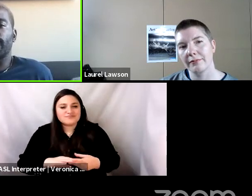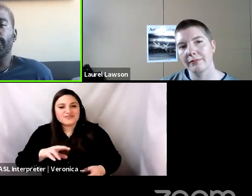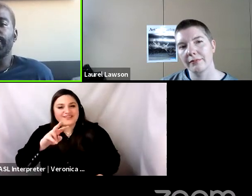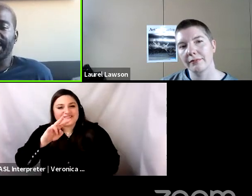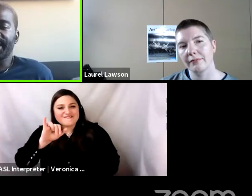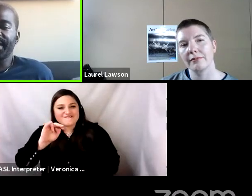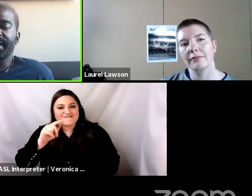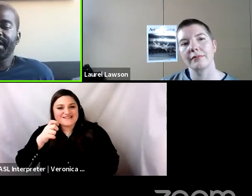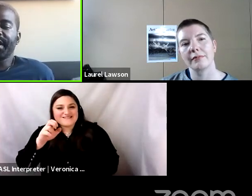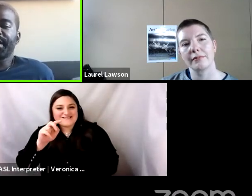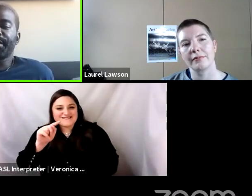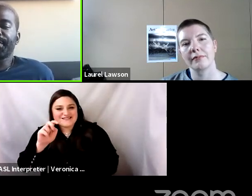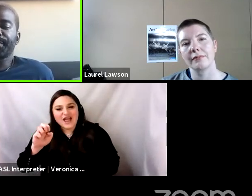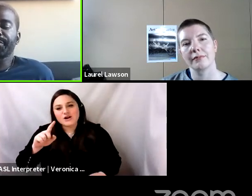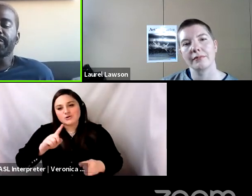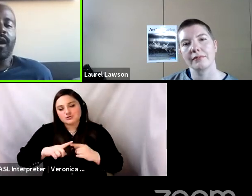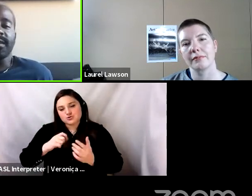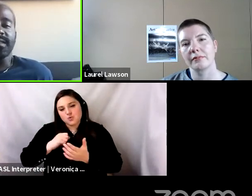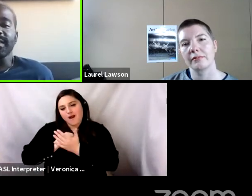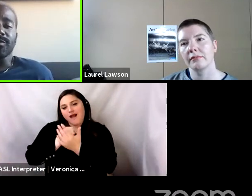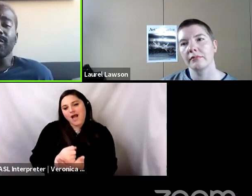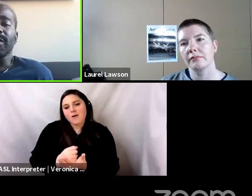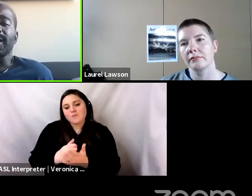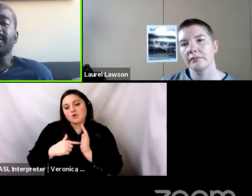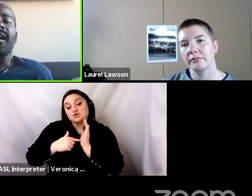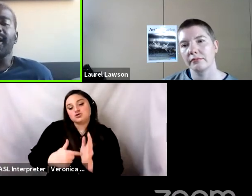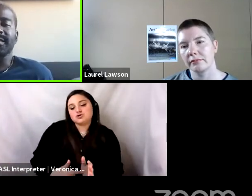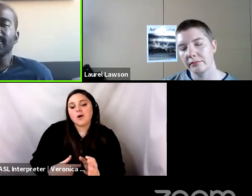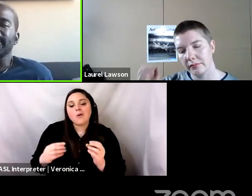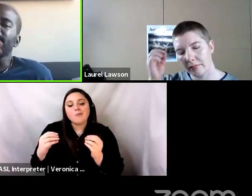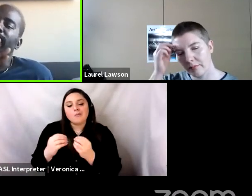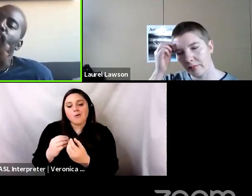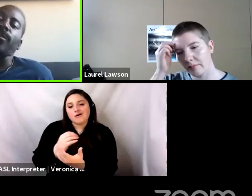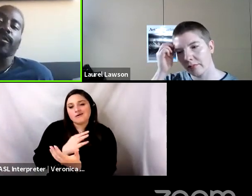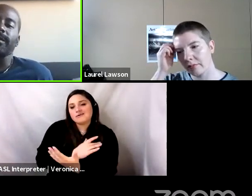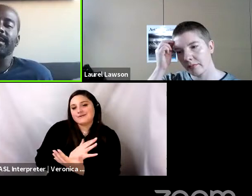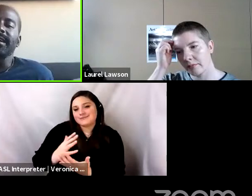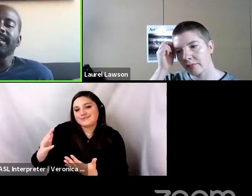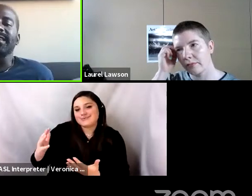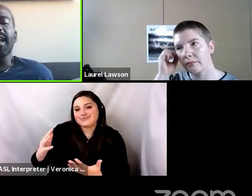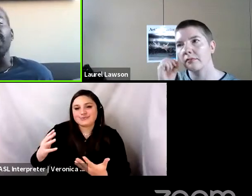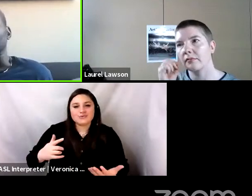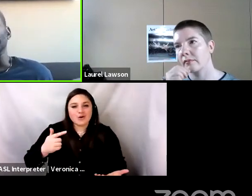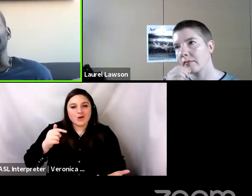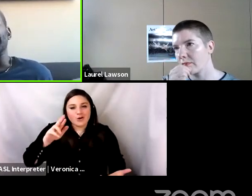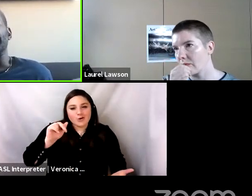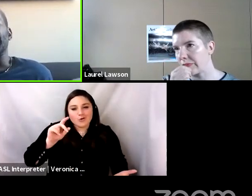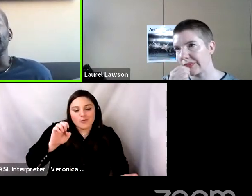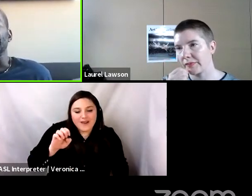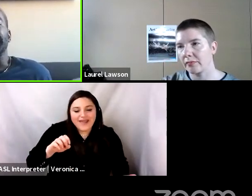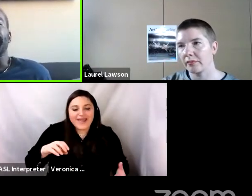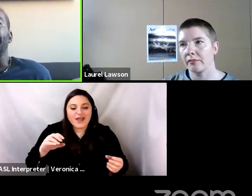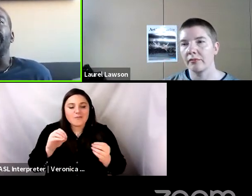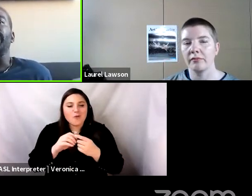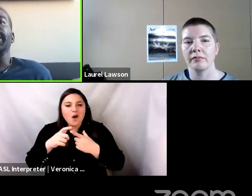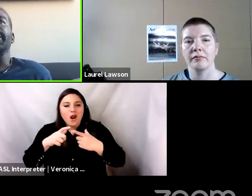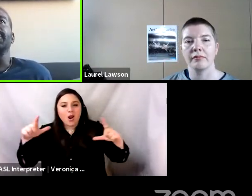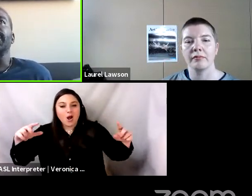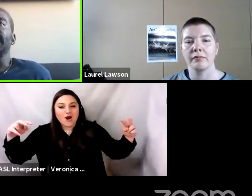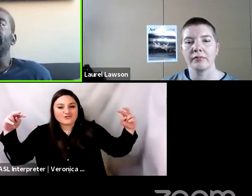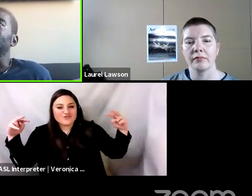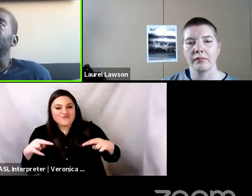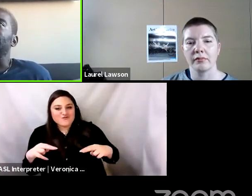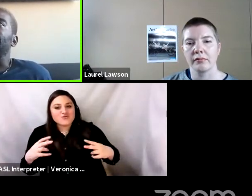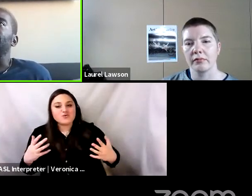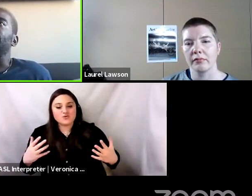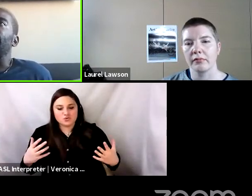that would be. So honestly, that's so we don't get clocked or we don't get cornered. Like that was really my MO. Like it's